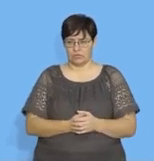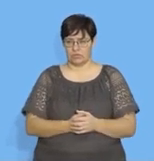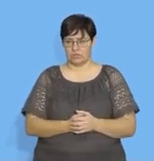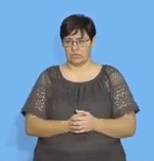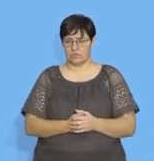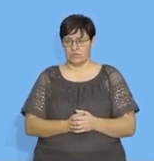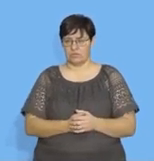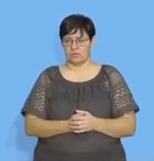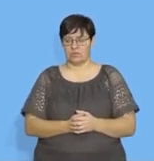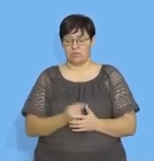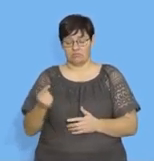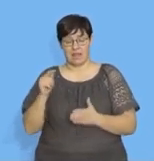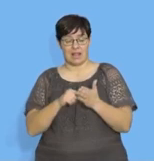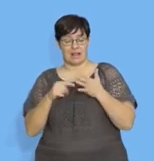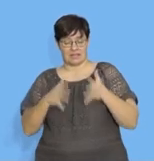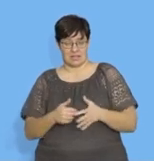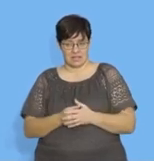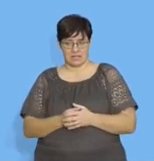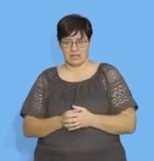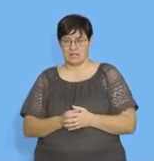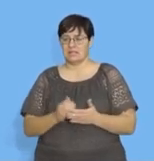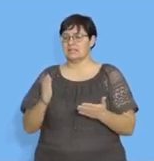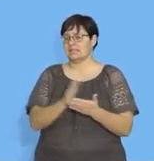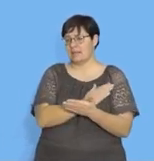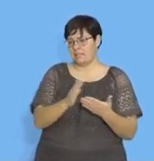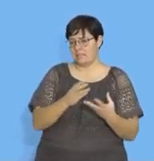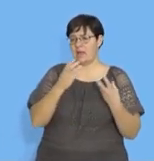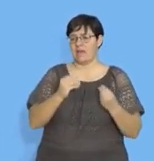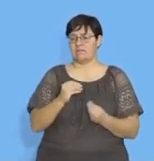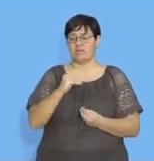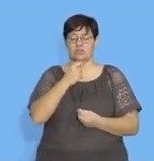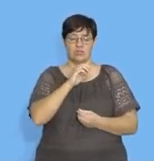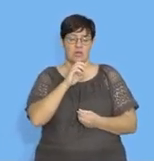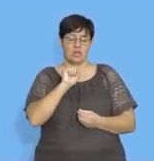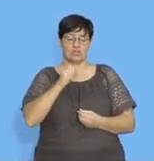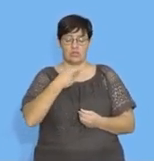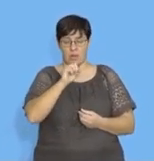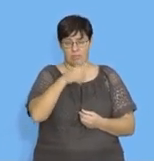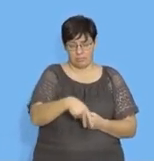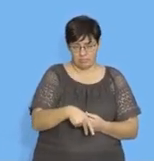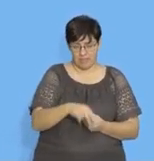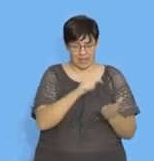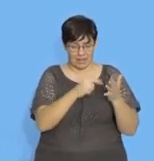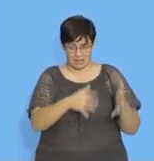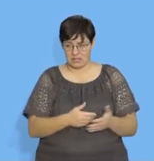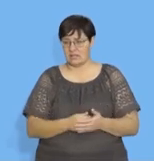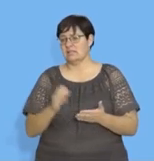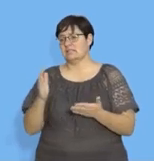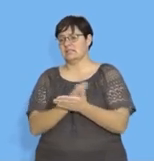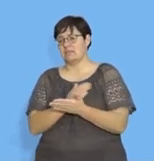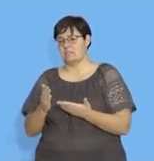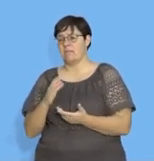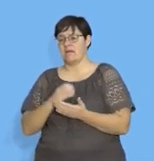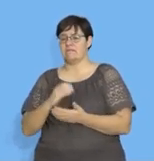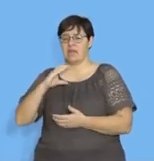So with using a calculator, some of you might have a sharp calculator, and some of you might